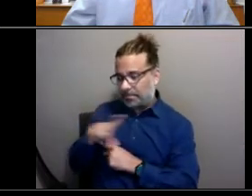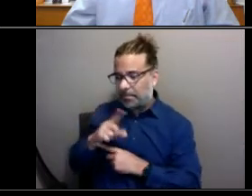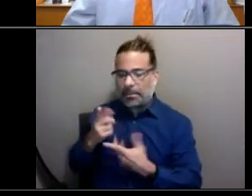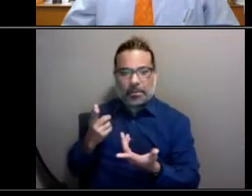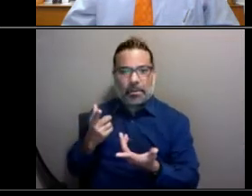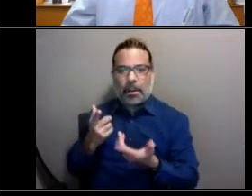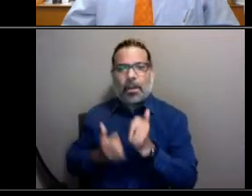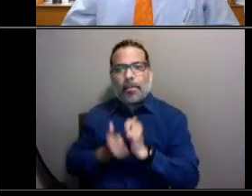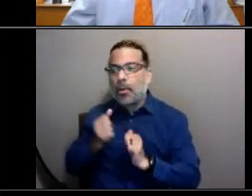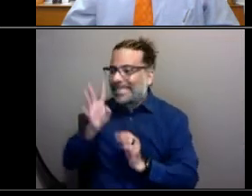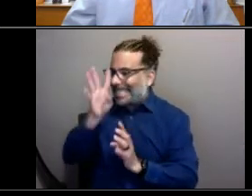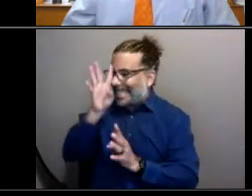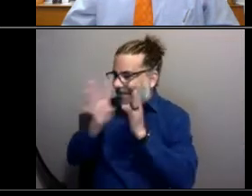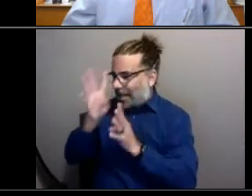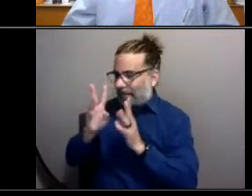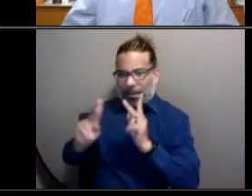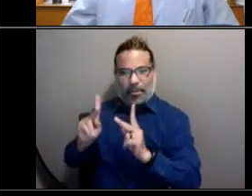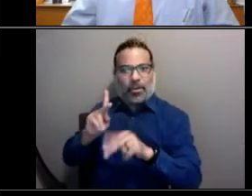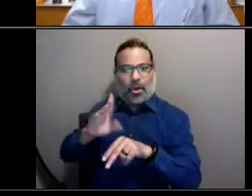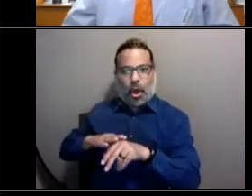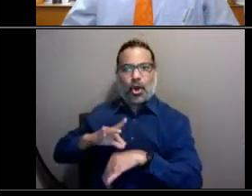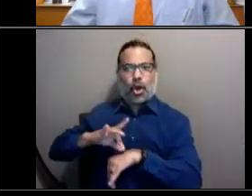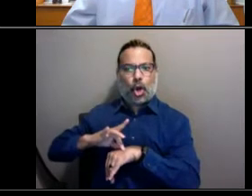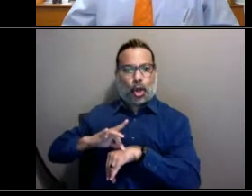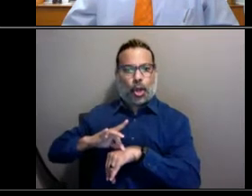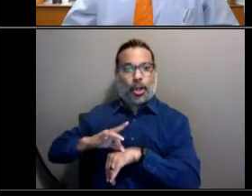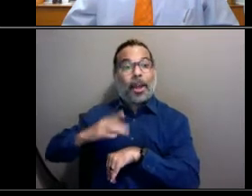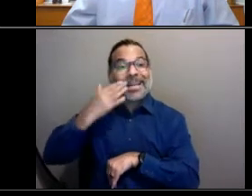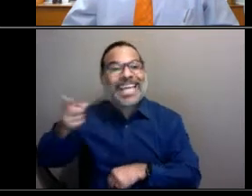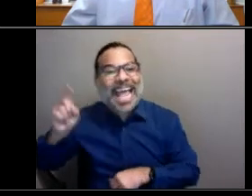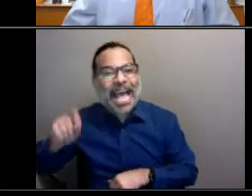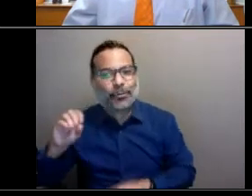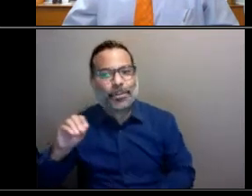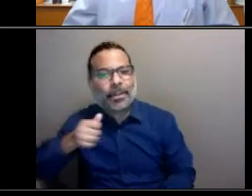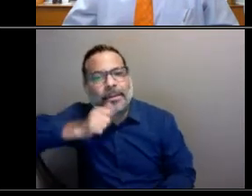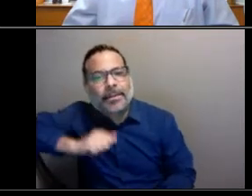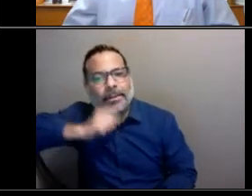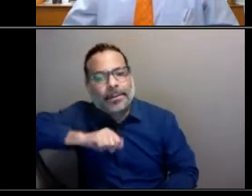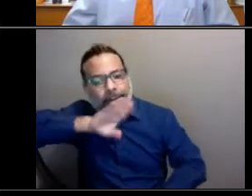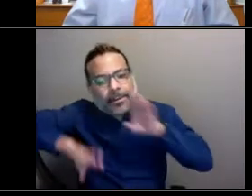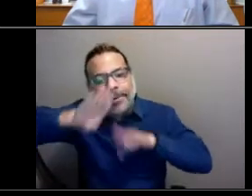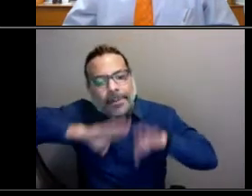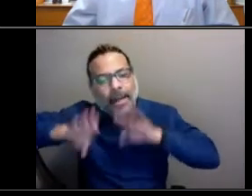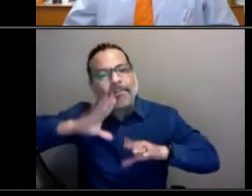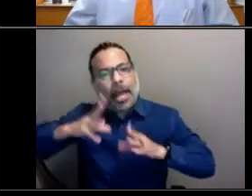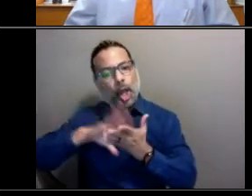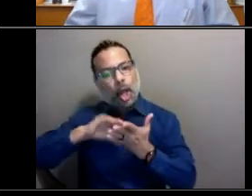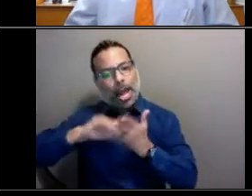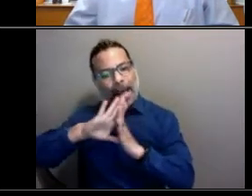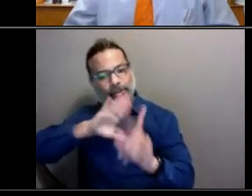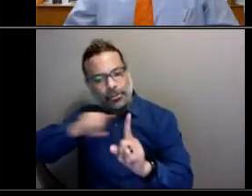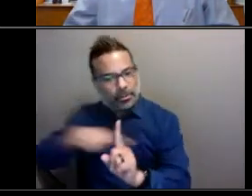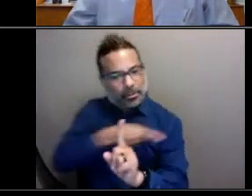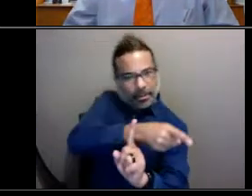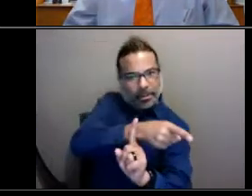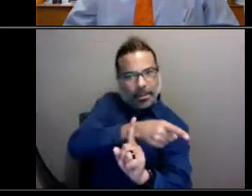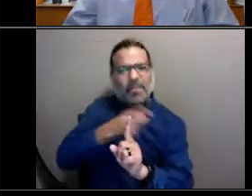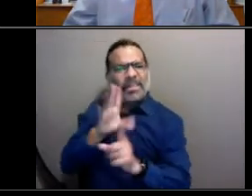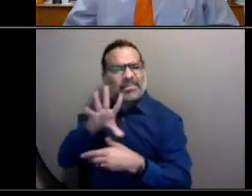innovative people on earth. Why? Because they have to be. Because they have to be. It is built into their